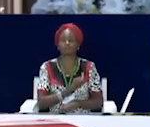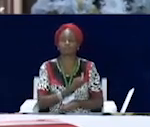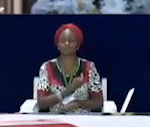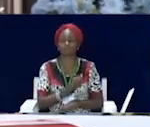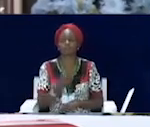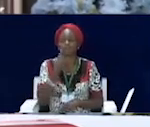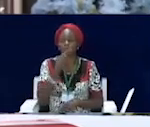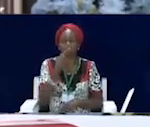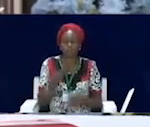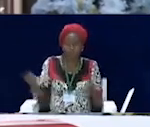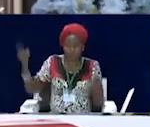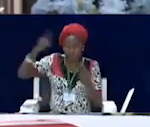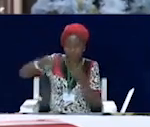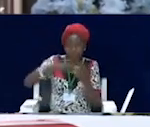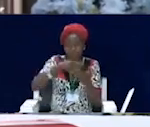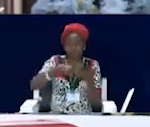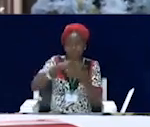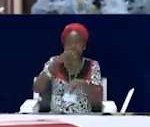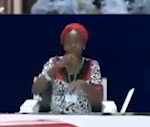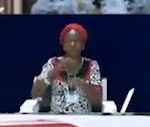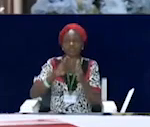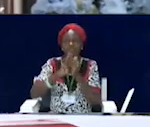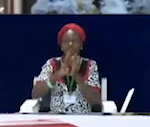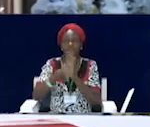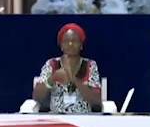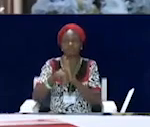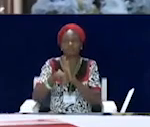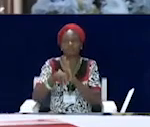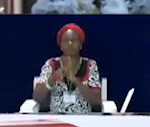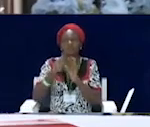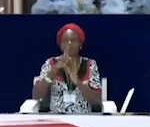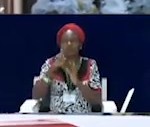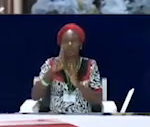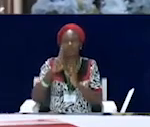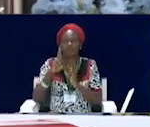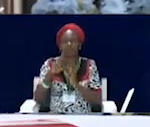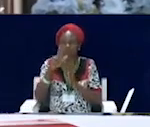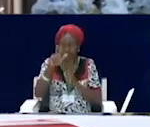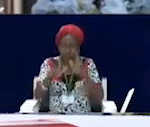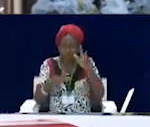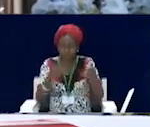who up to this moment are groping in the dark.